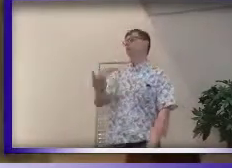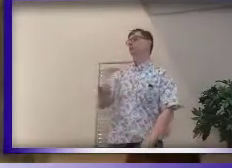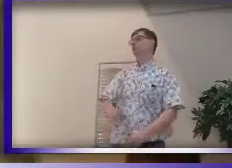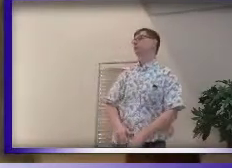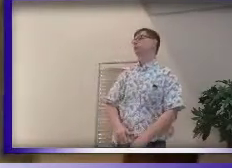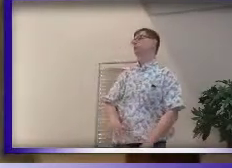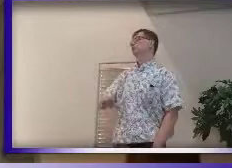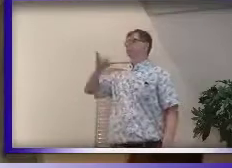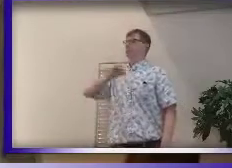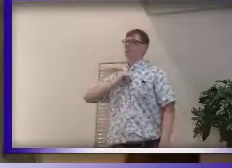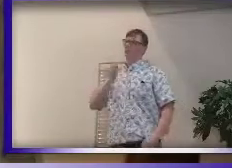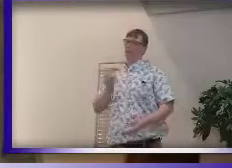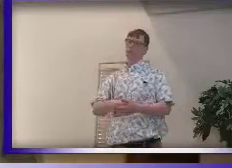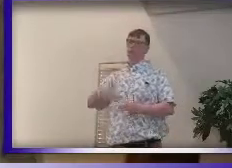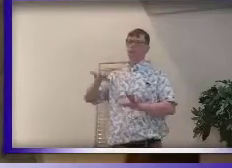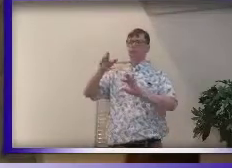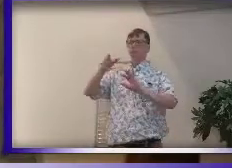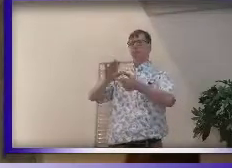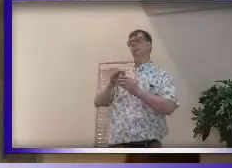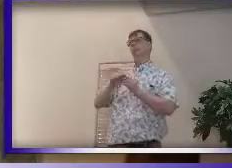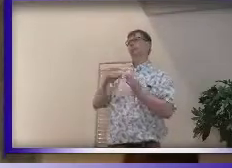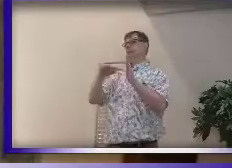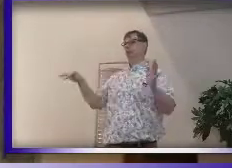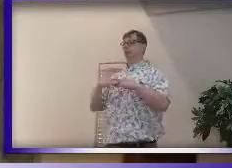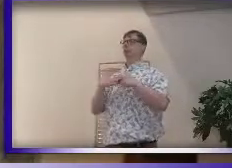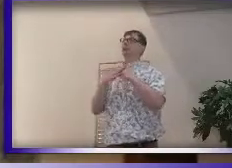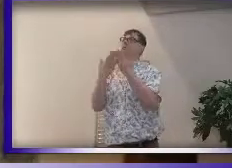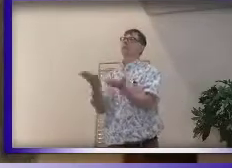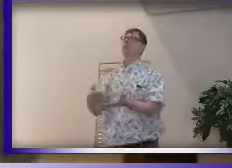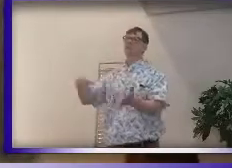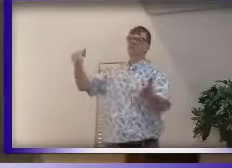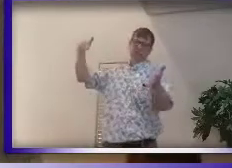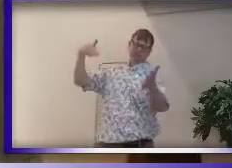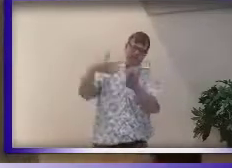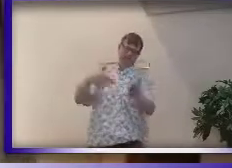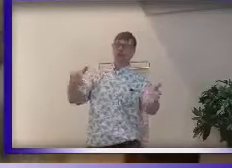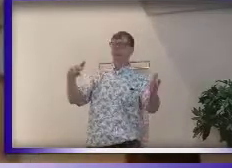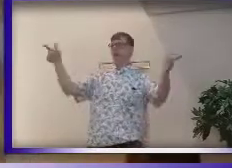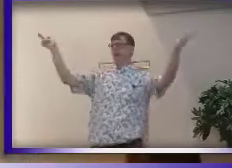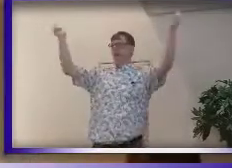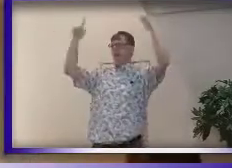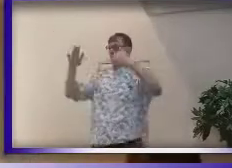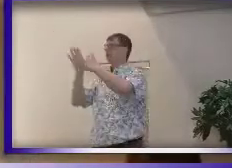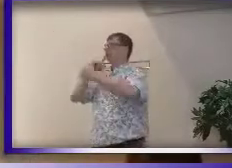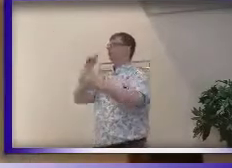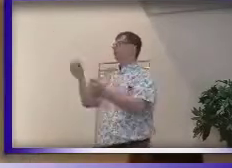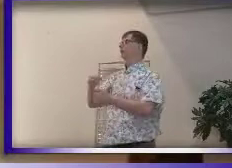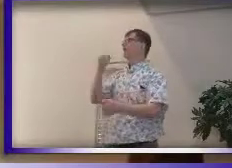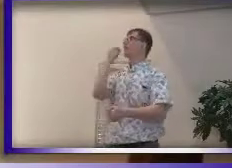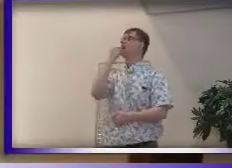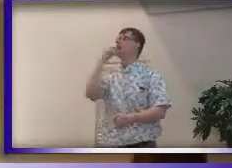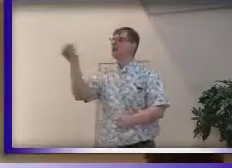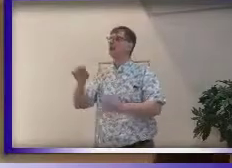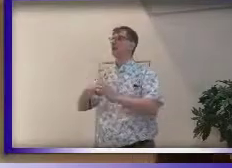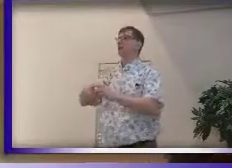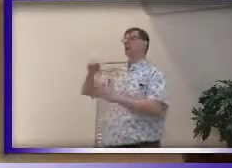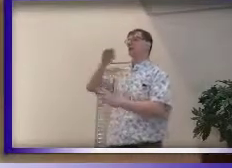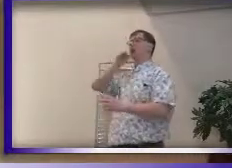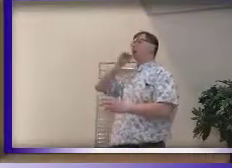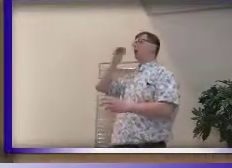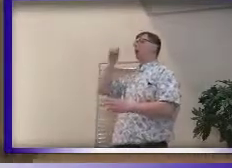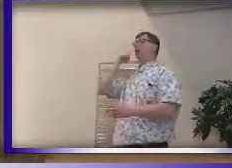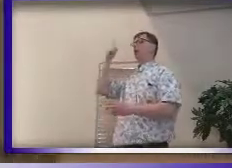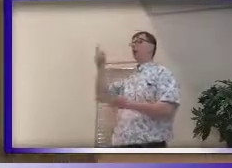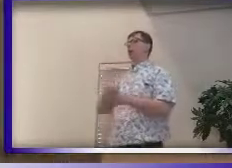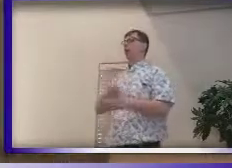know, if you think of the textbook as his first stab at it, this was his last bite at the apple. And so